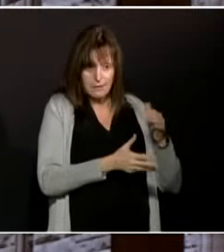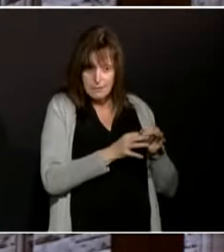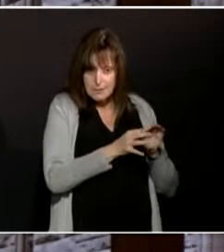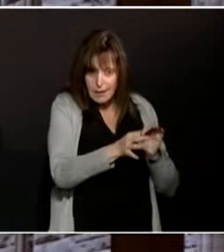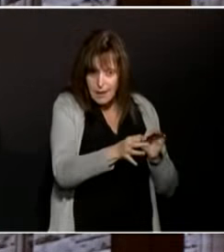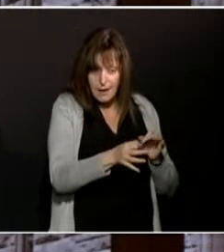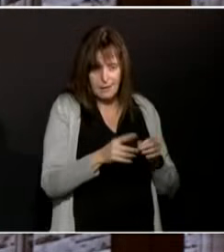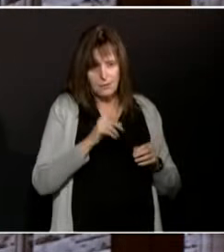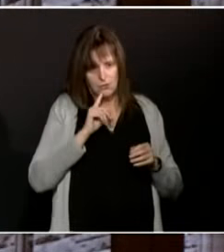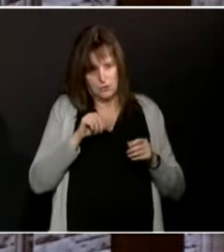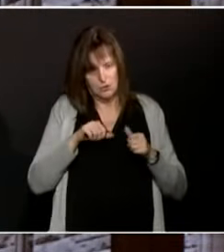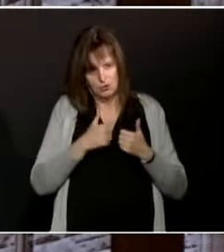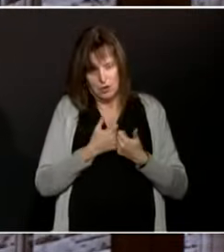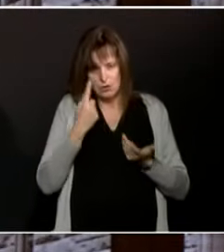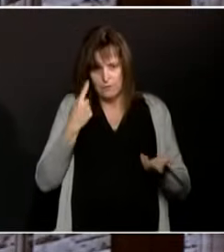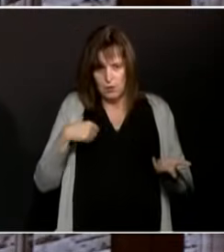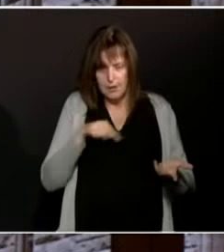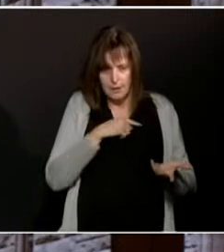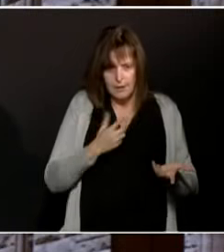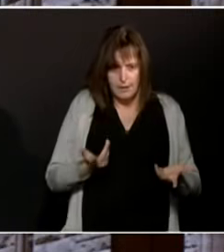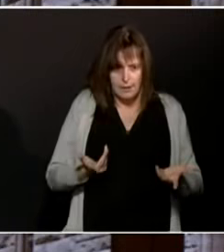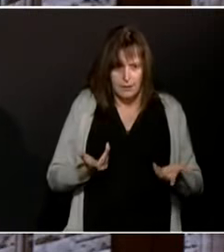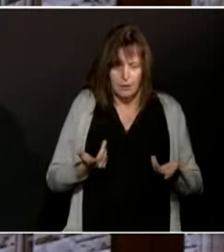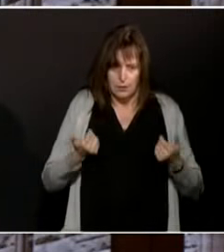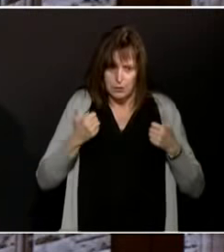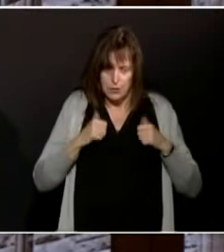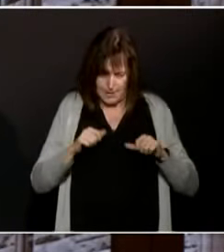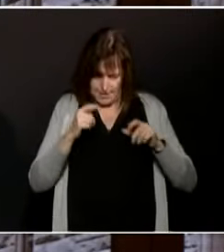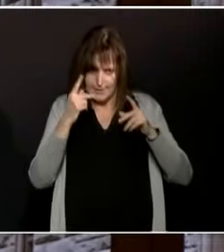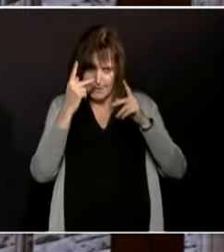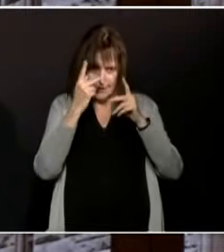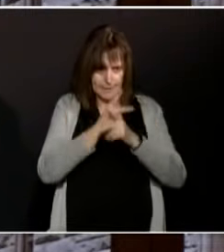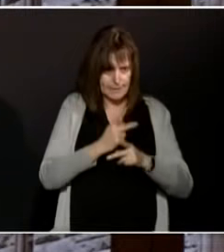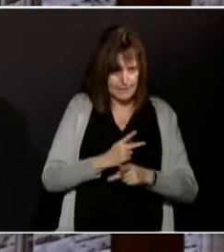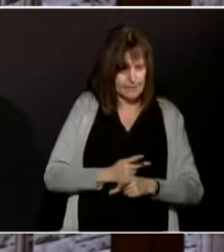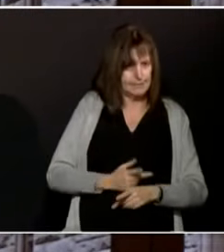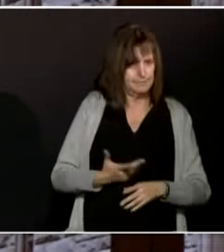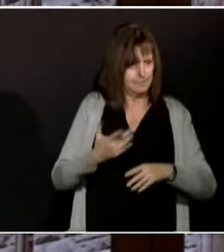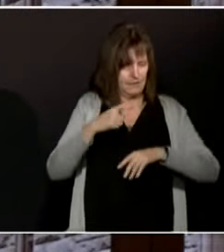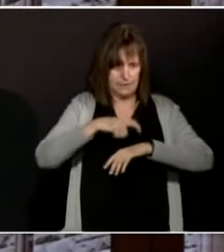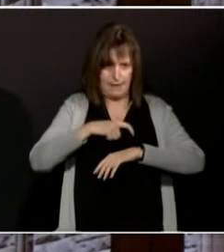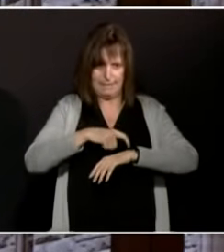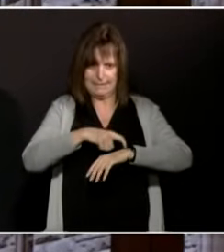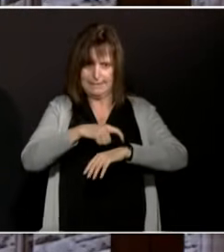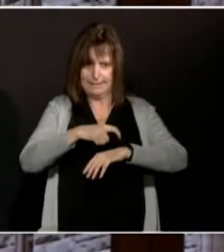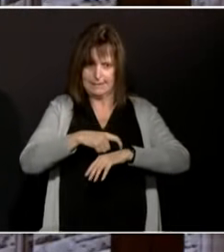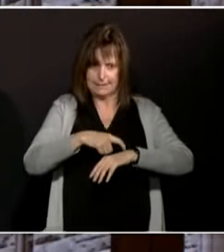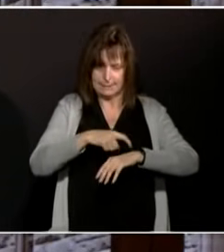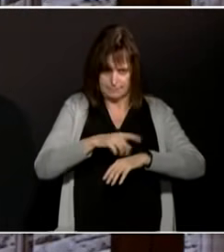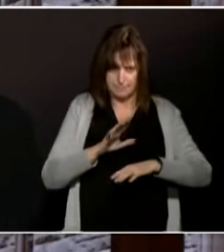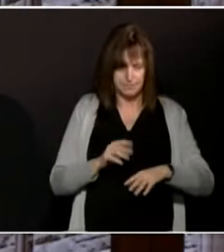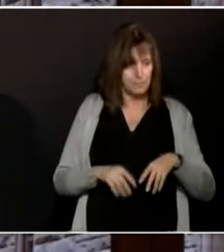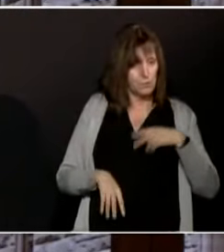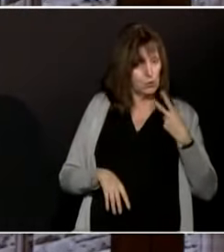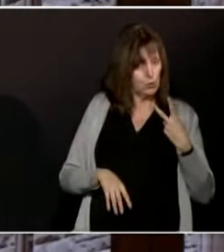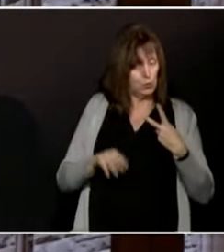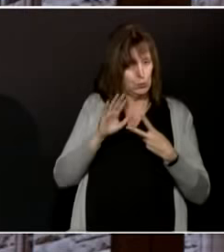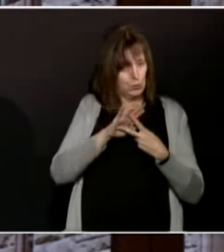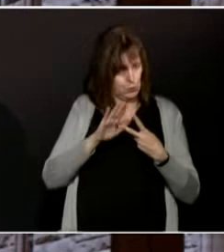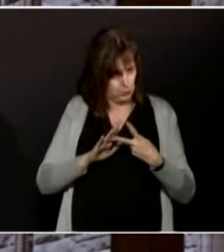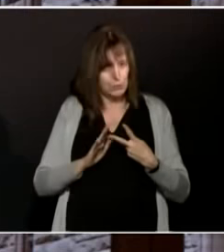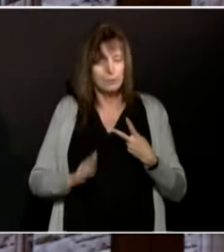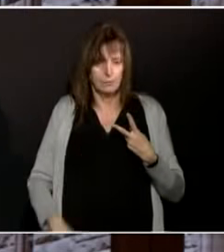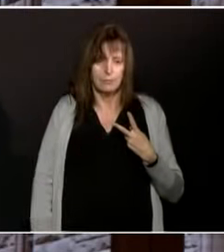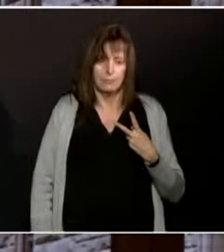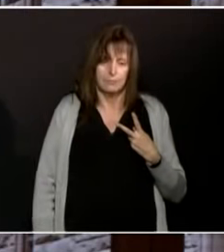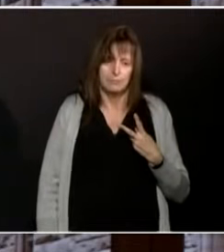task force to try and work this through, because we've got to race against time on two things. One, we know, as I said before, still a number of our people in